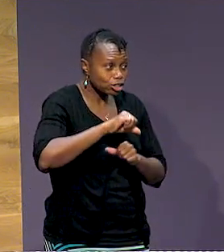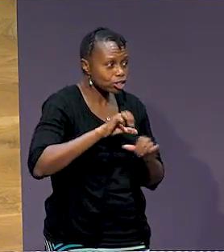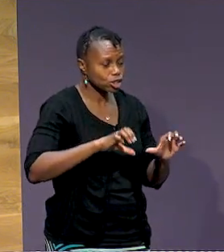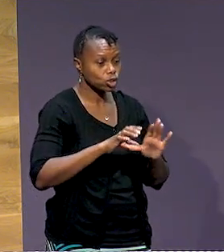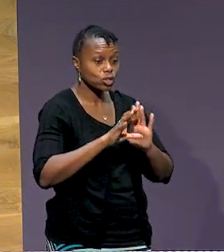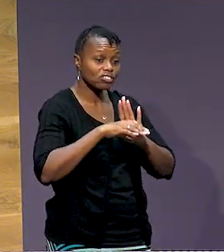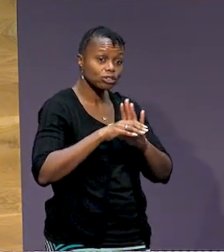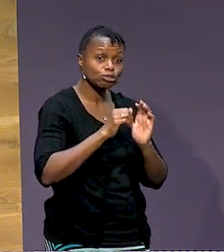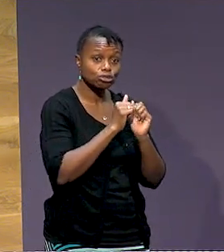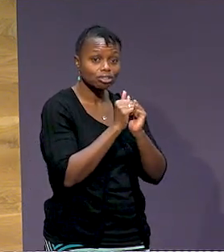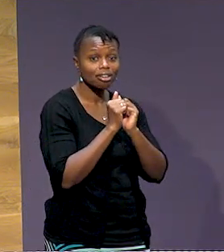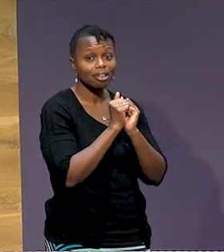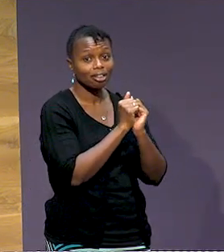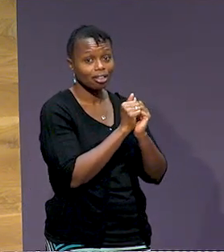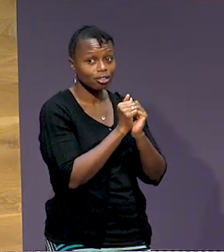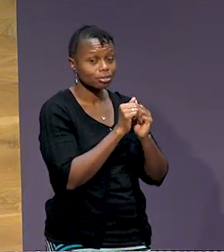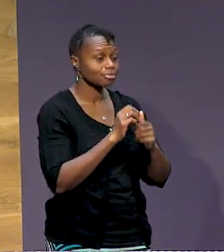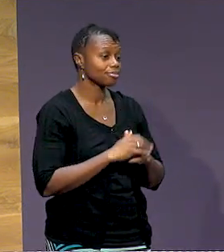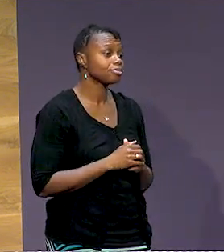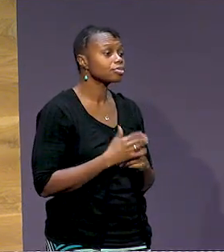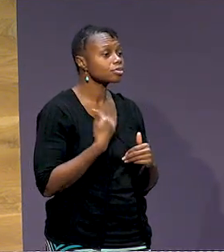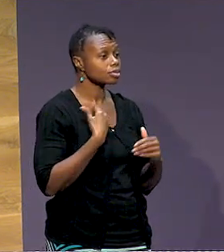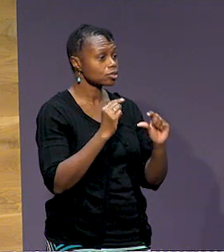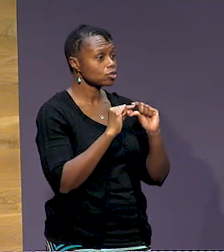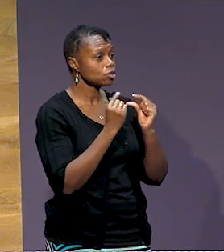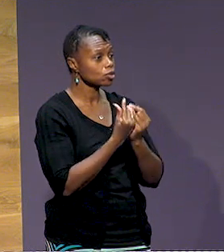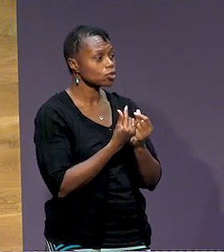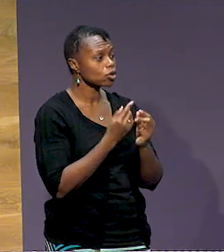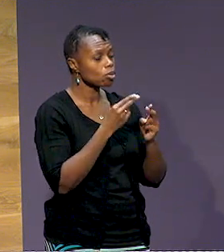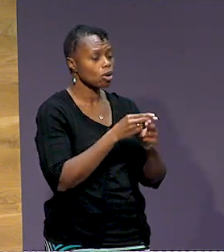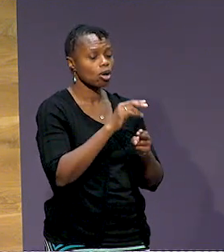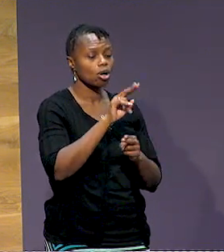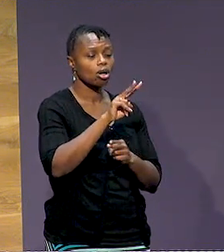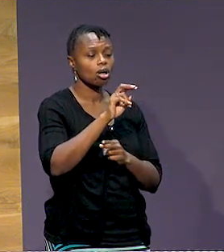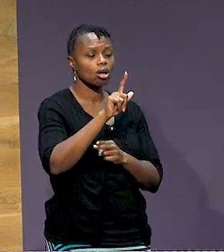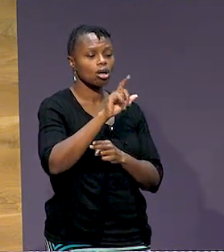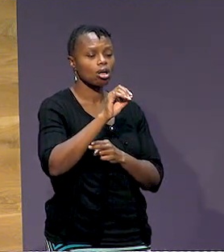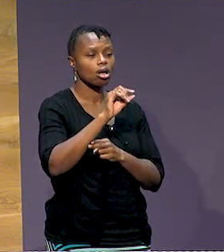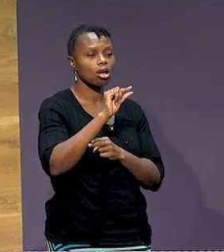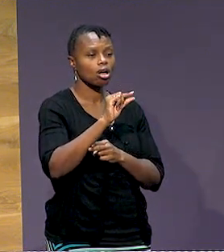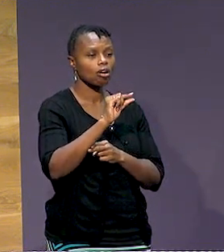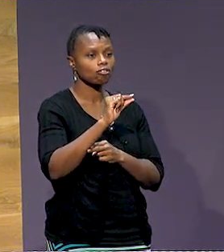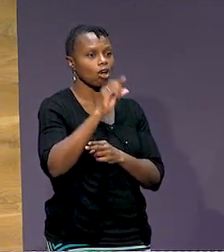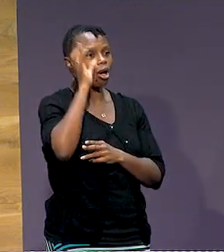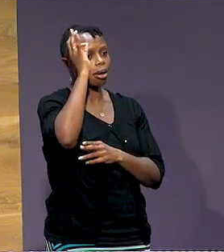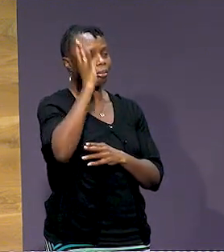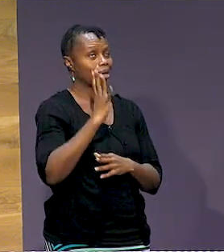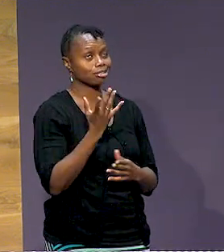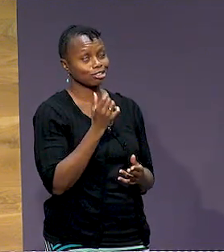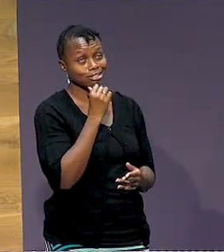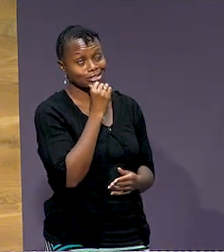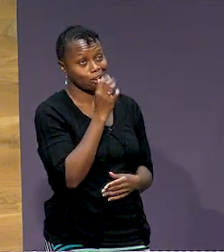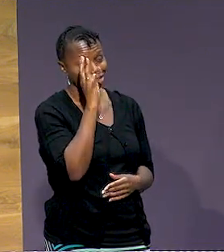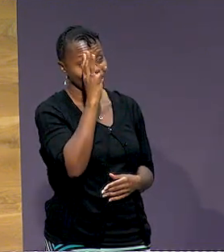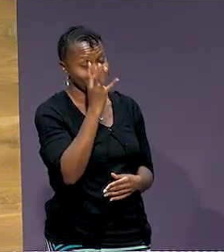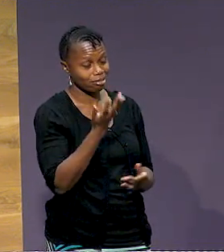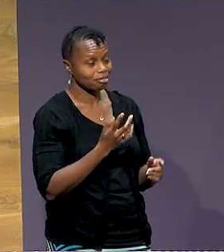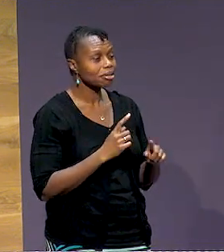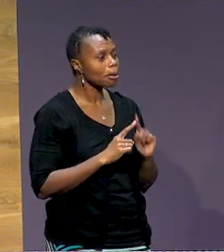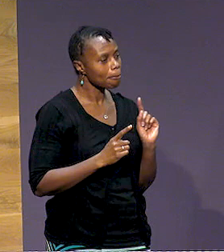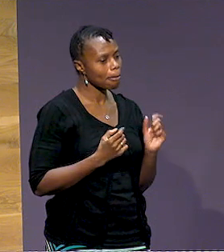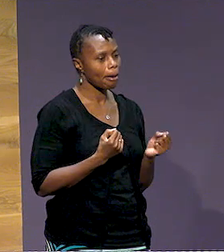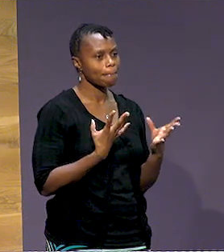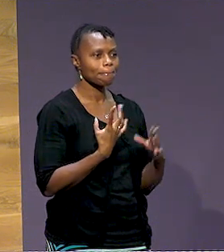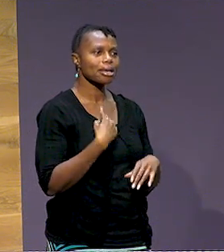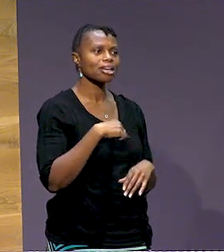videos together. There's a group called Vlog Pastors, which isn't the most creative name, but where many of